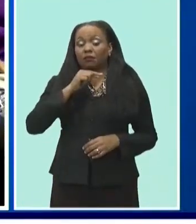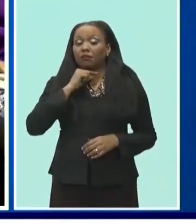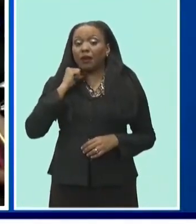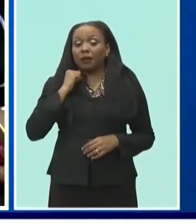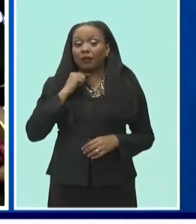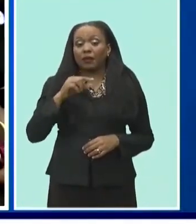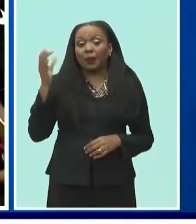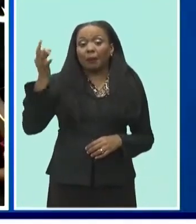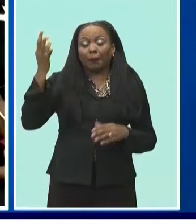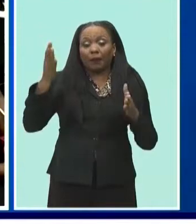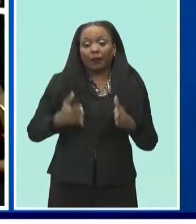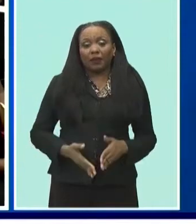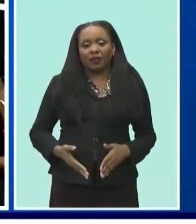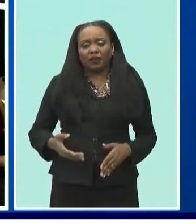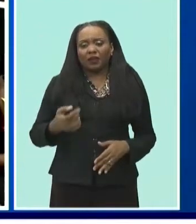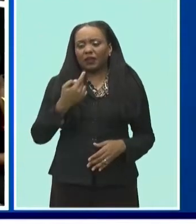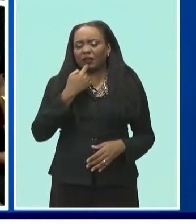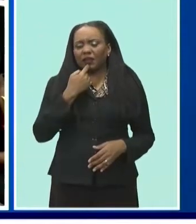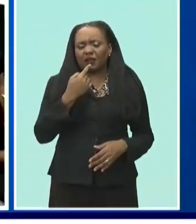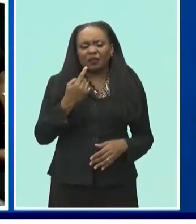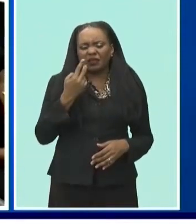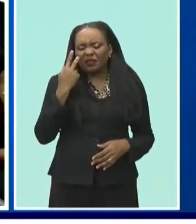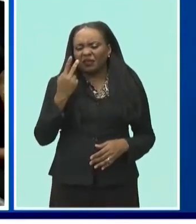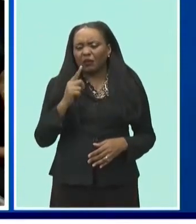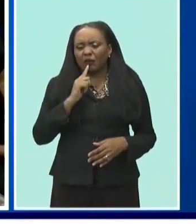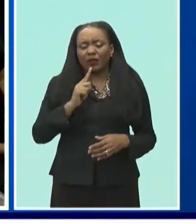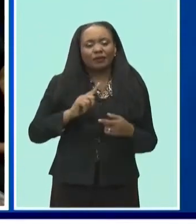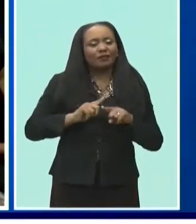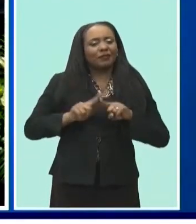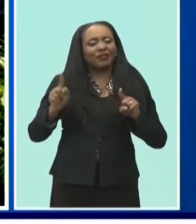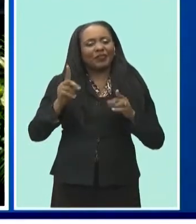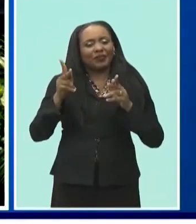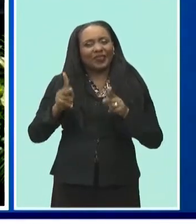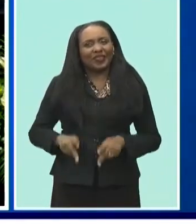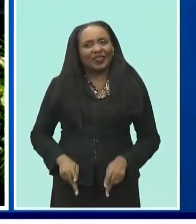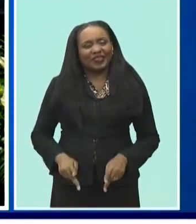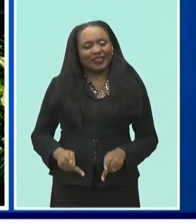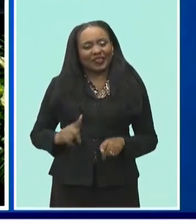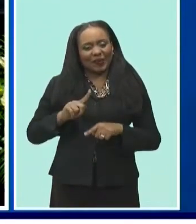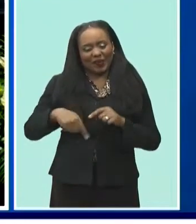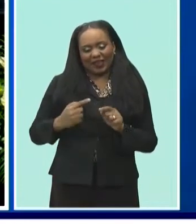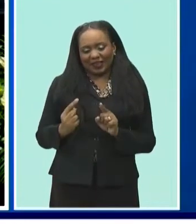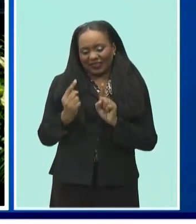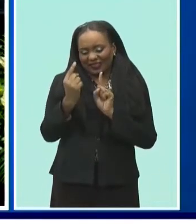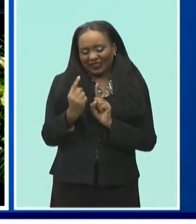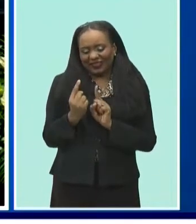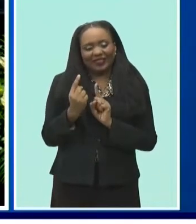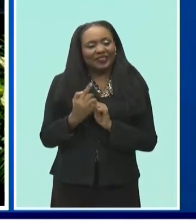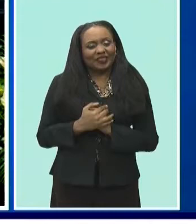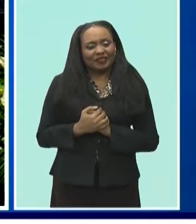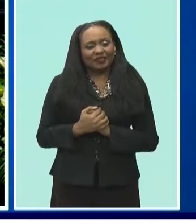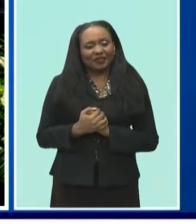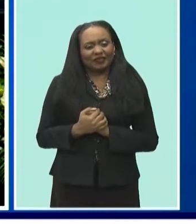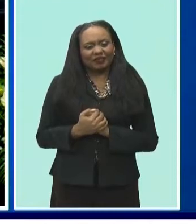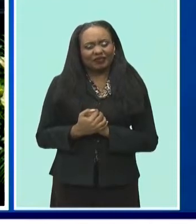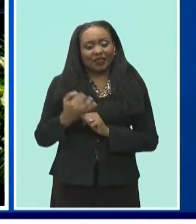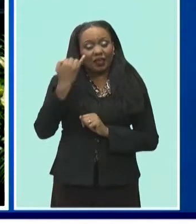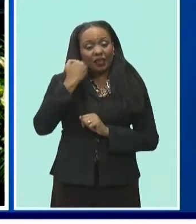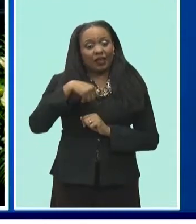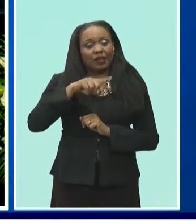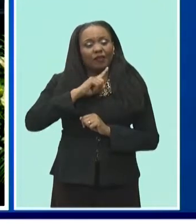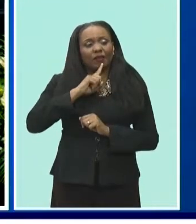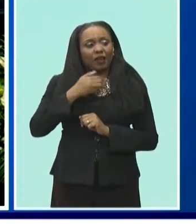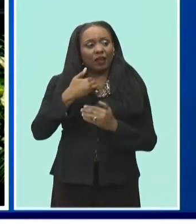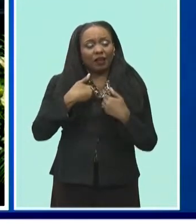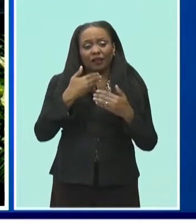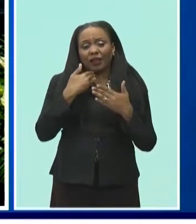the many one-on-one sessions they had over the years. If we were to develop a loving relationship with God,